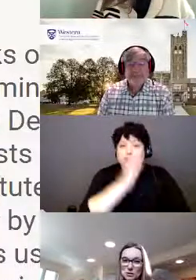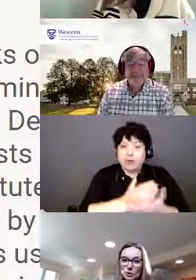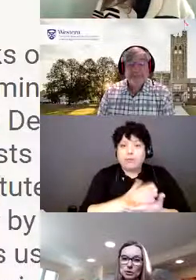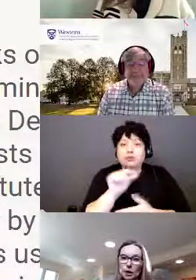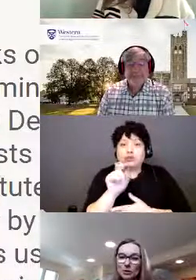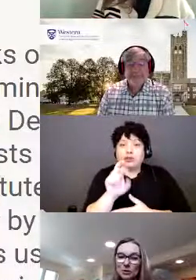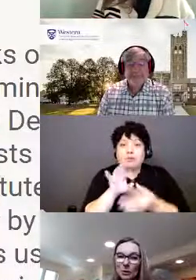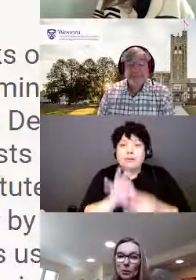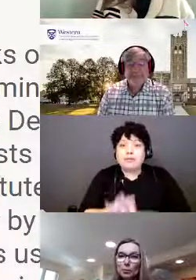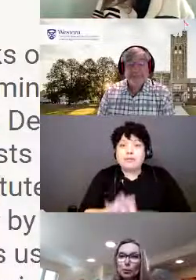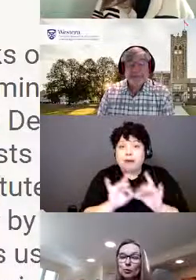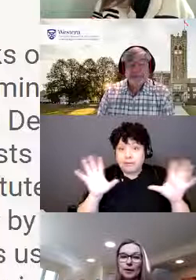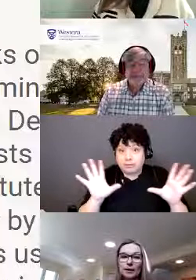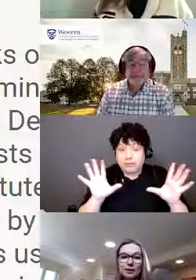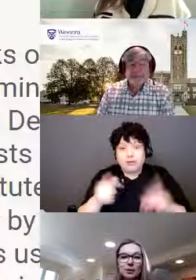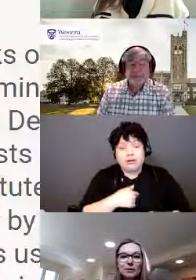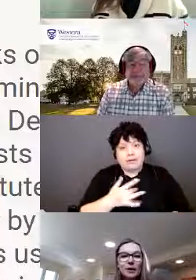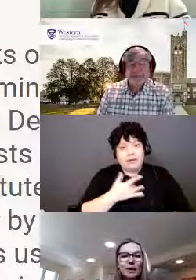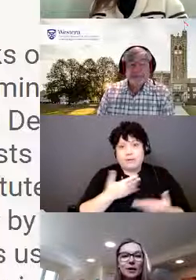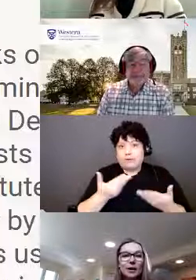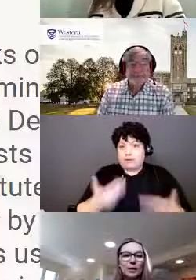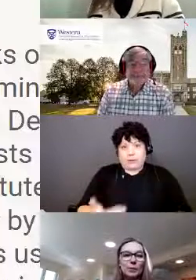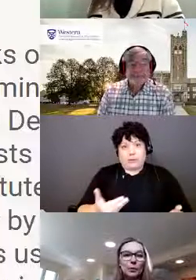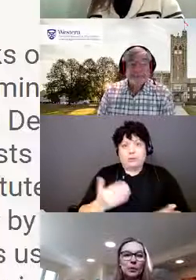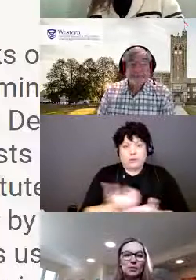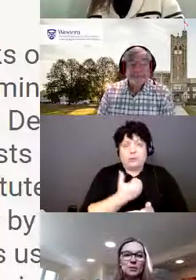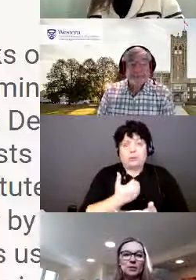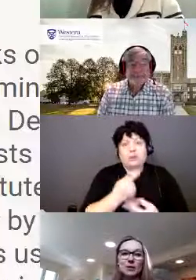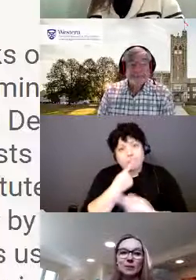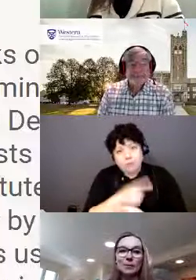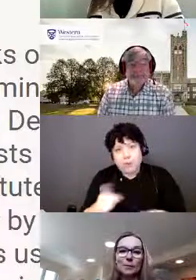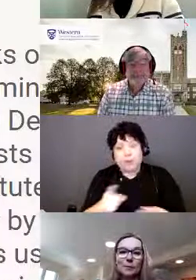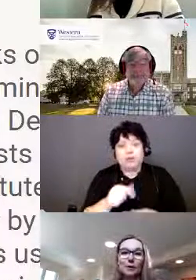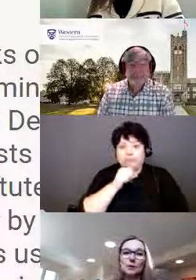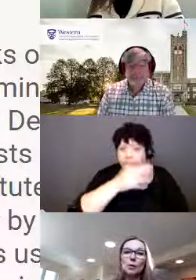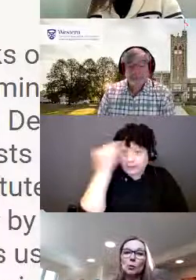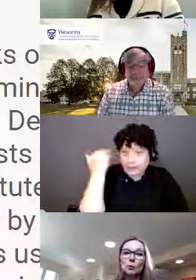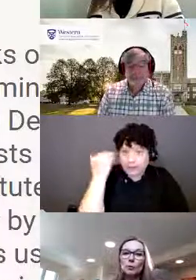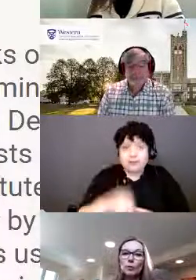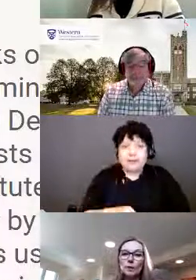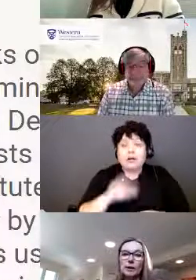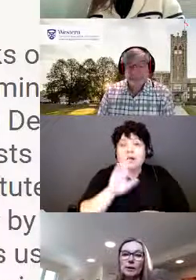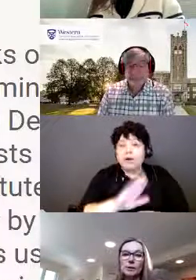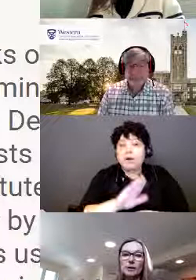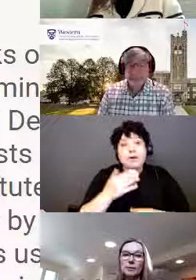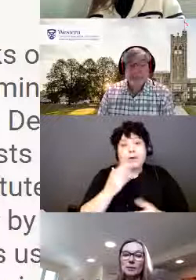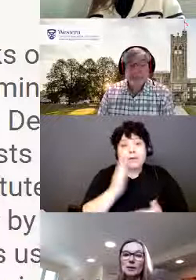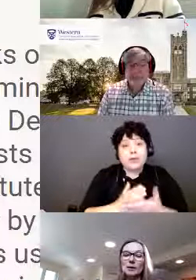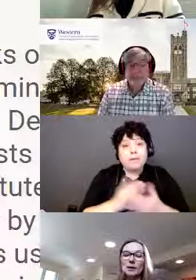thought this was good timing to help promote that initiative, which is a global movement